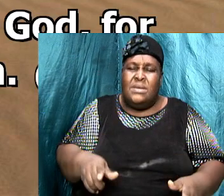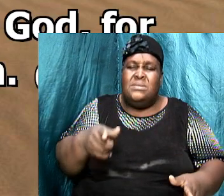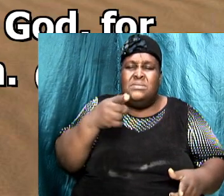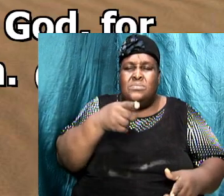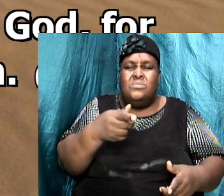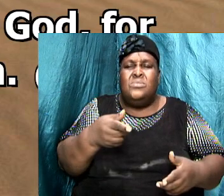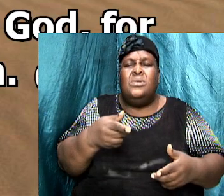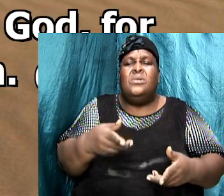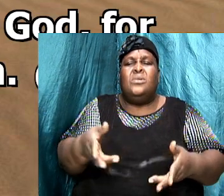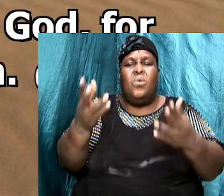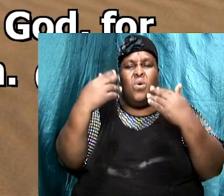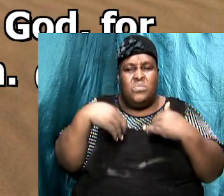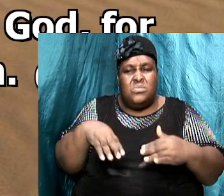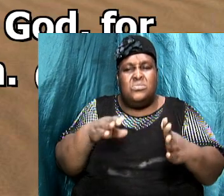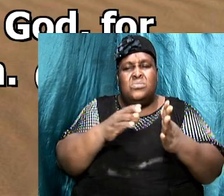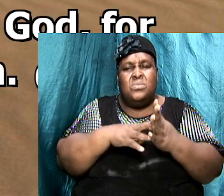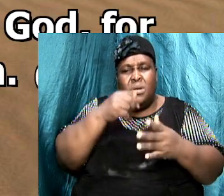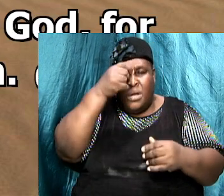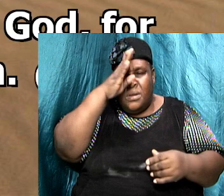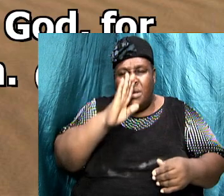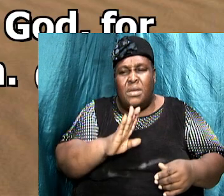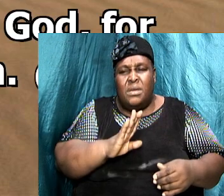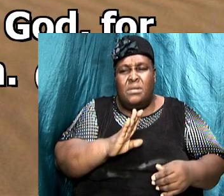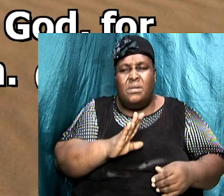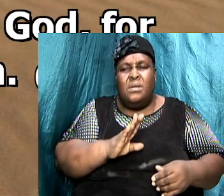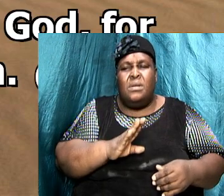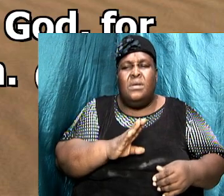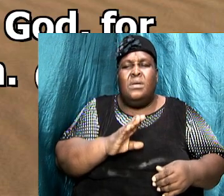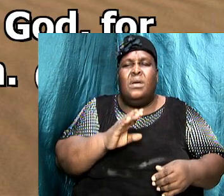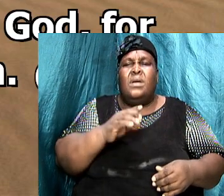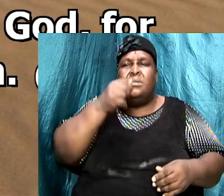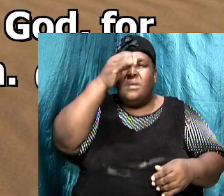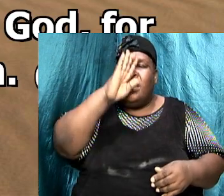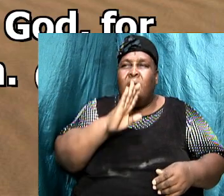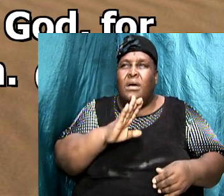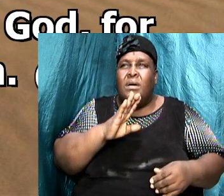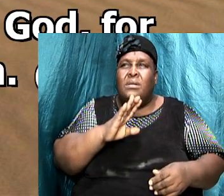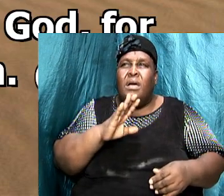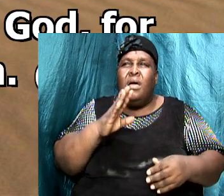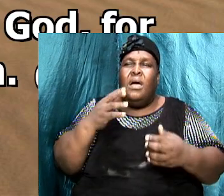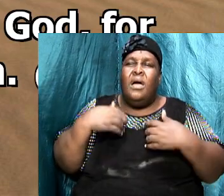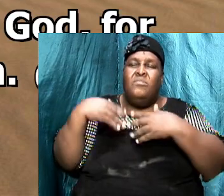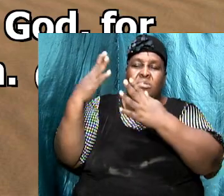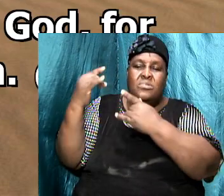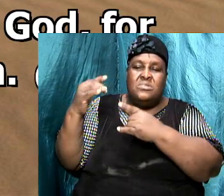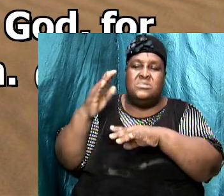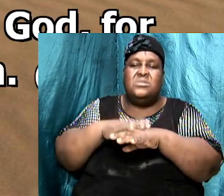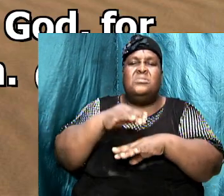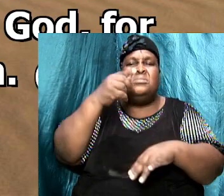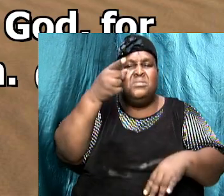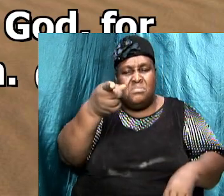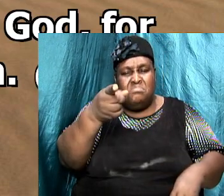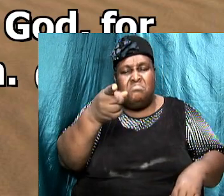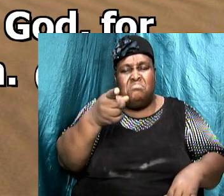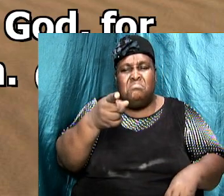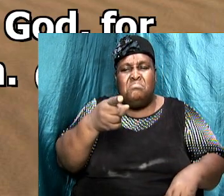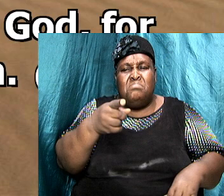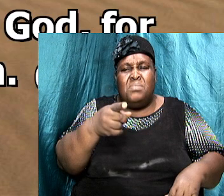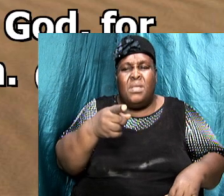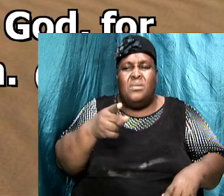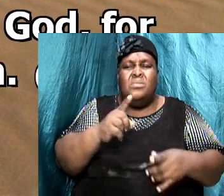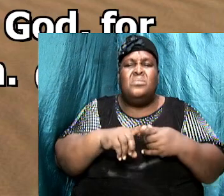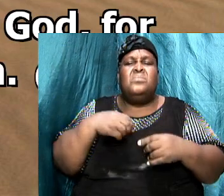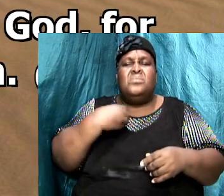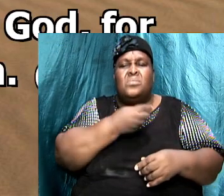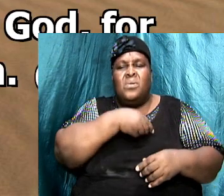him return unto the Lord, and He will have mercy upon him, and to our